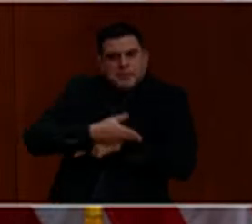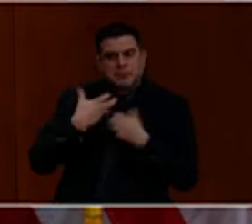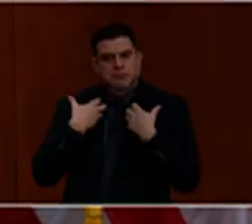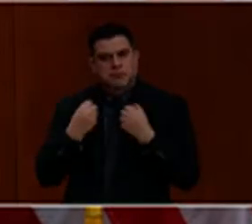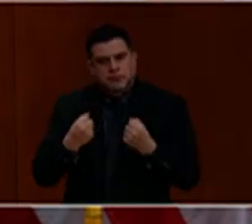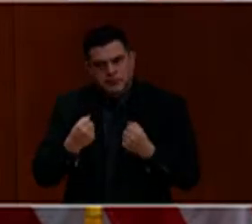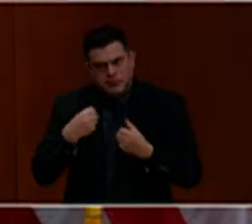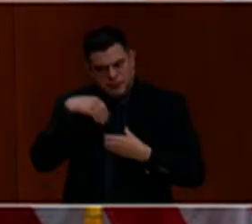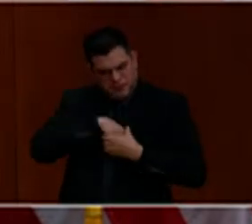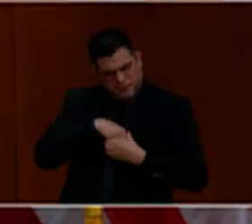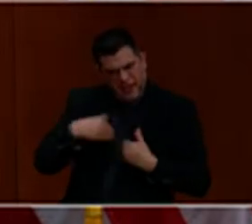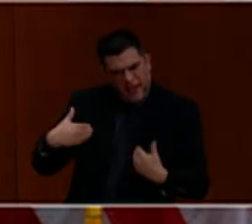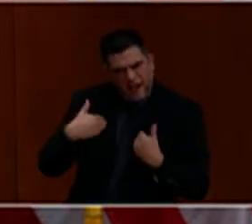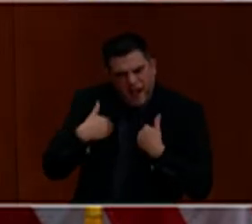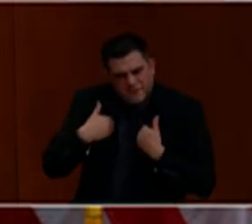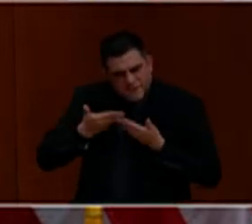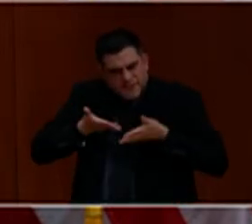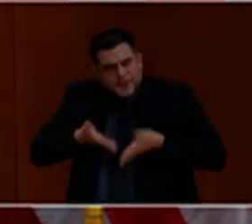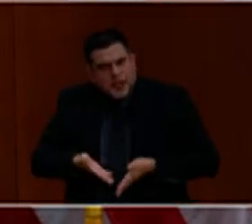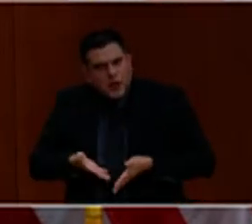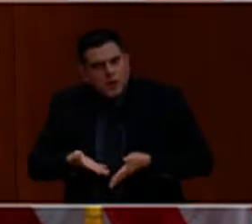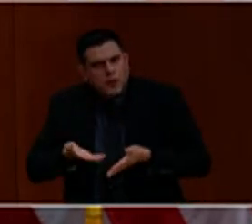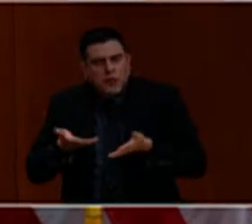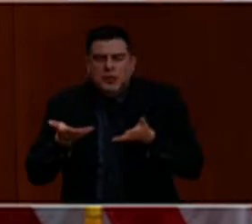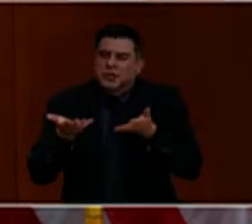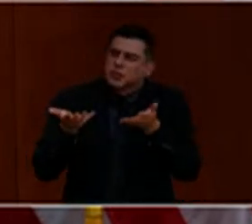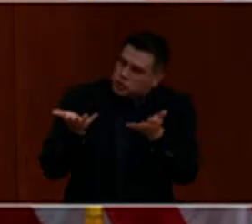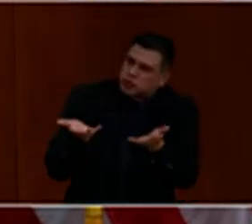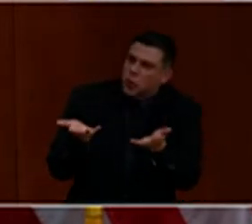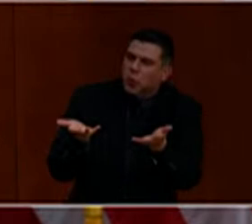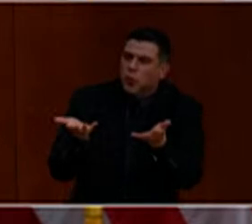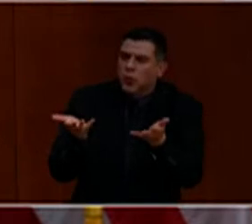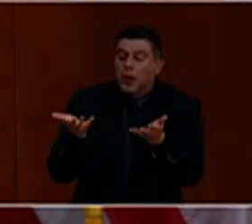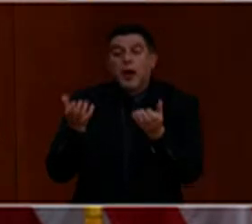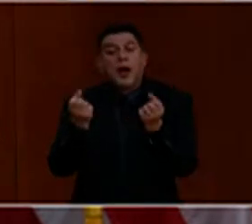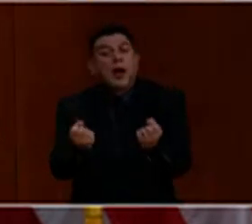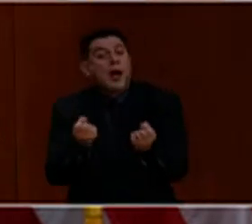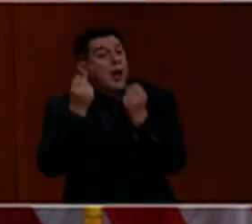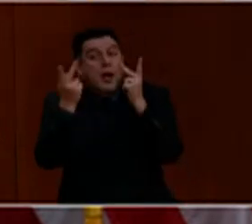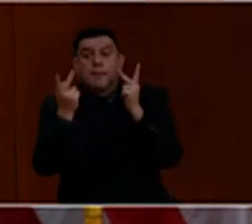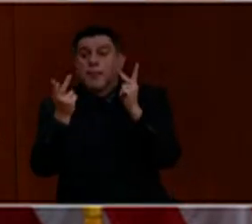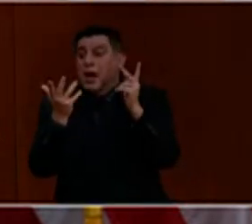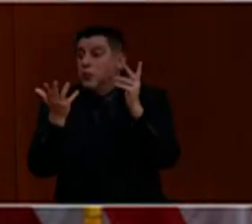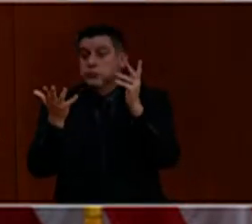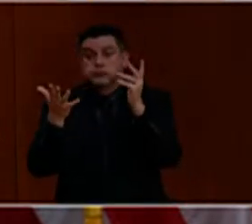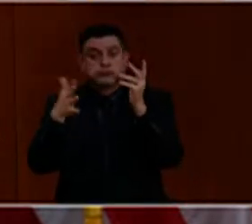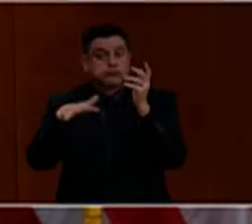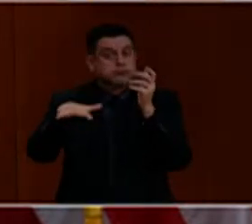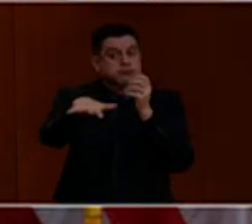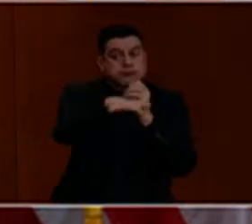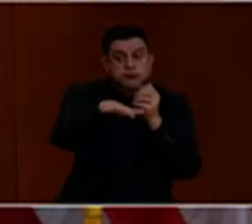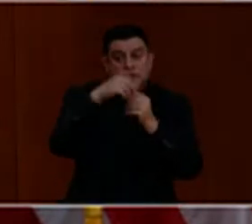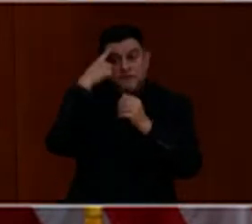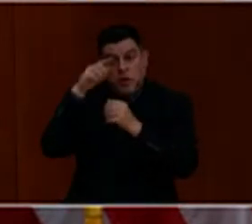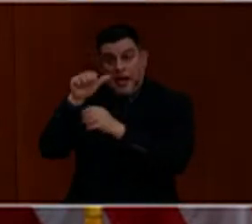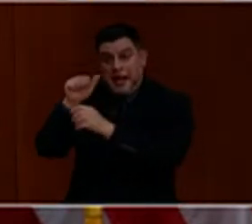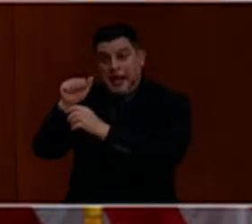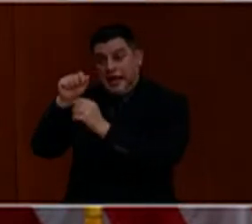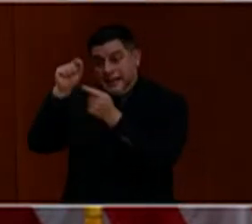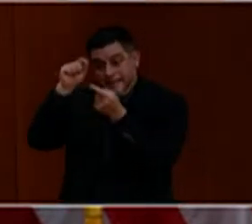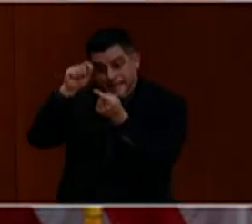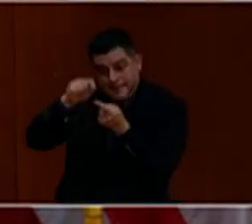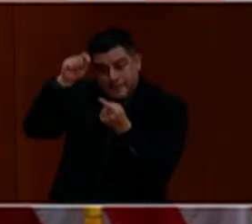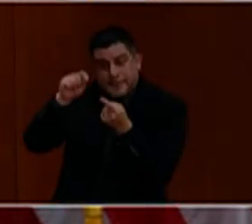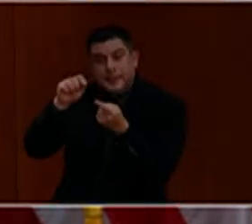those test results, as I see the antibody positives go up, you can chart it. As that goes up, the